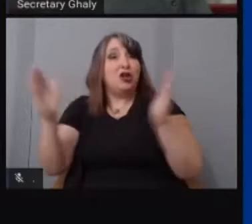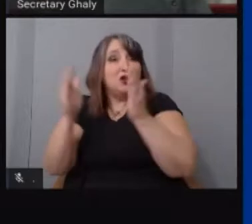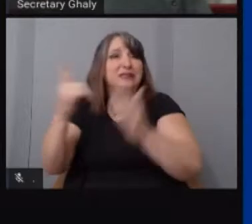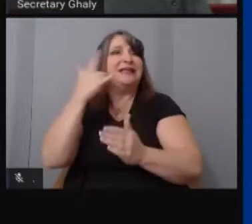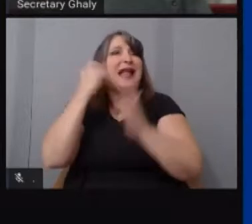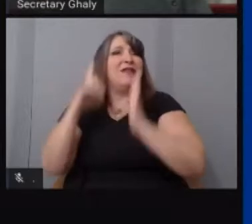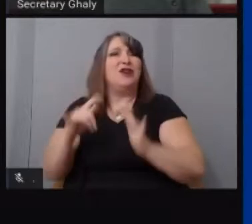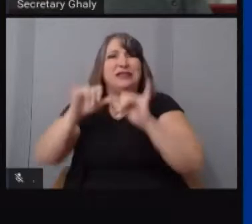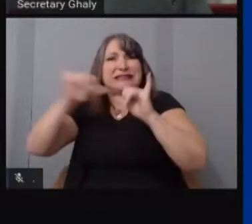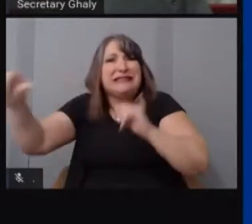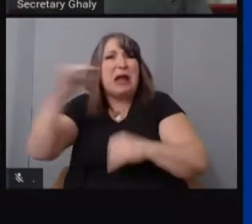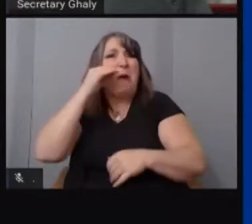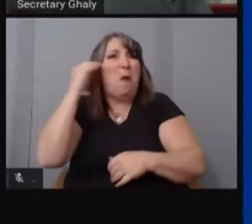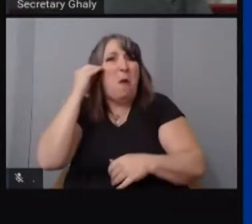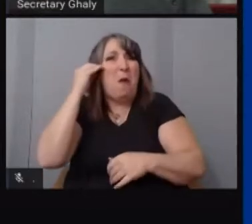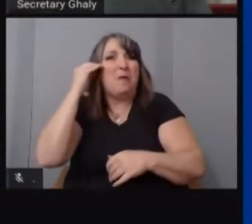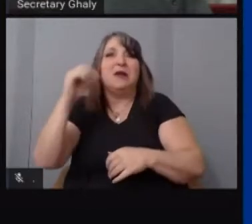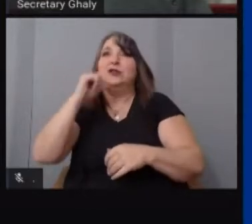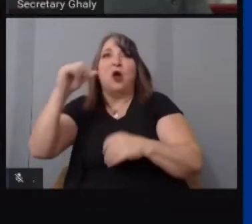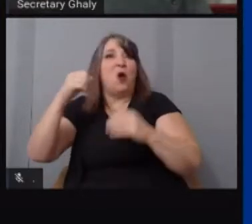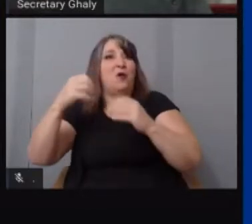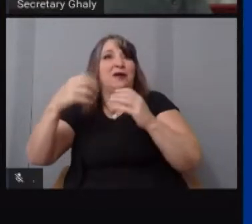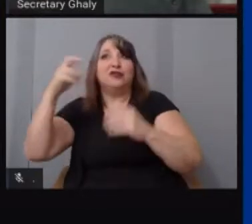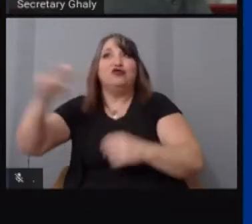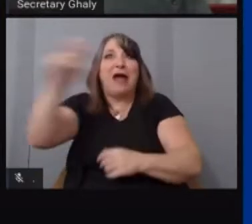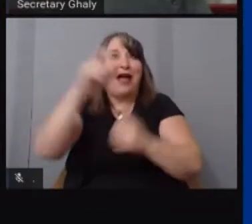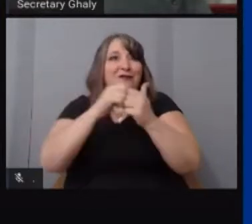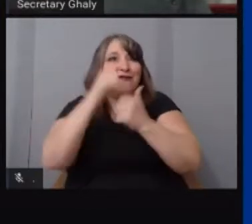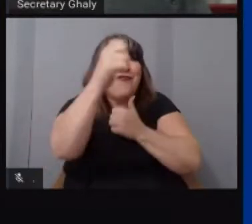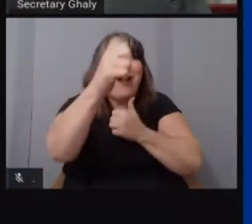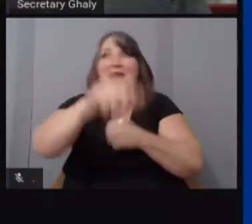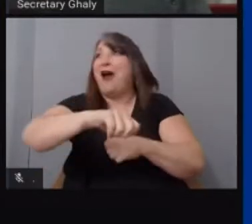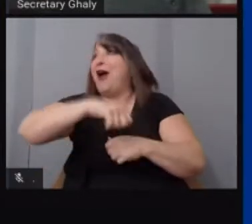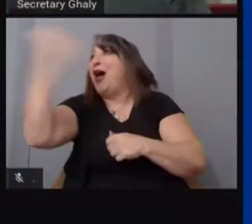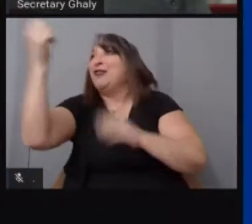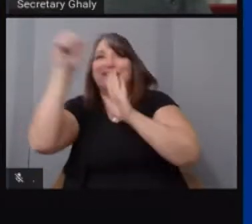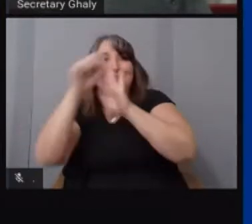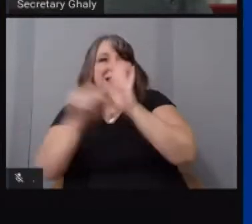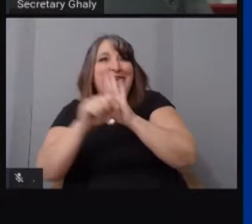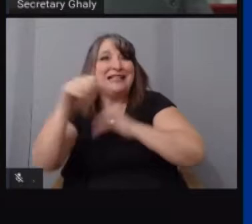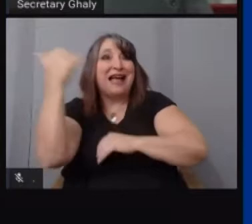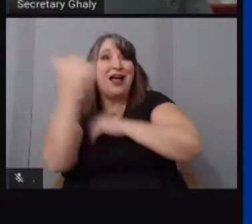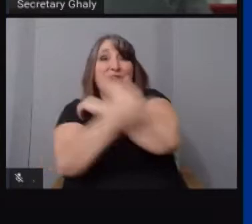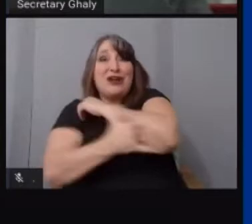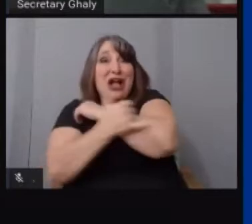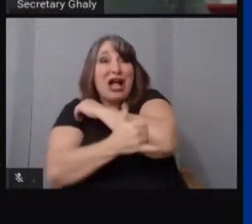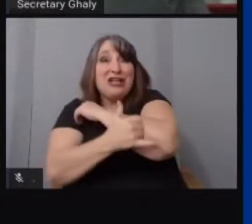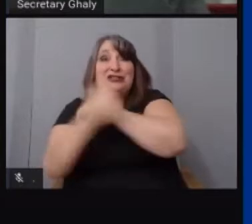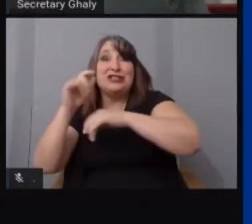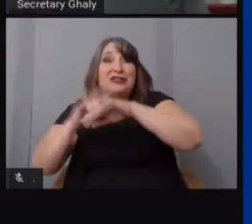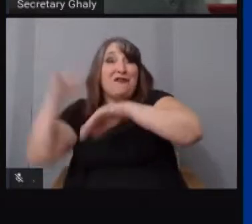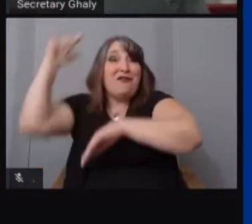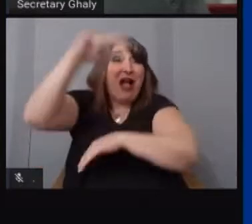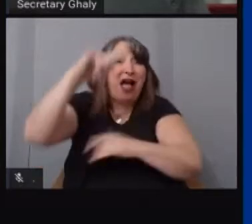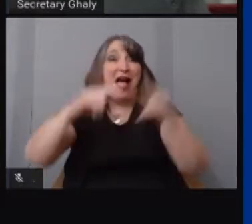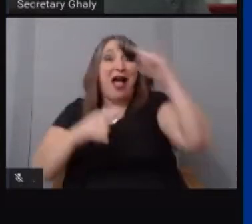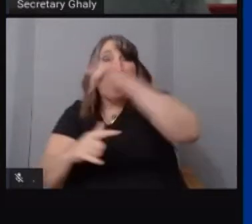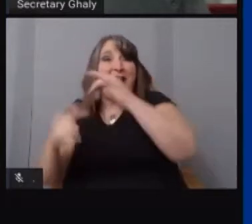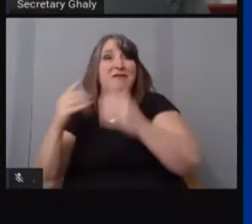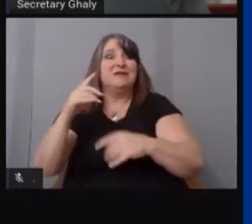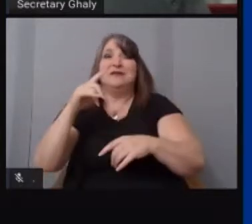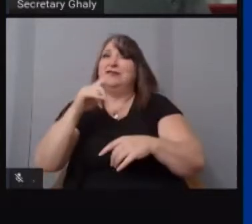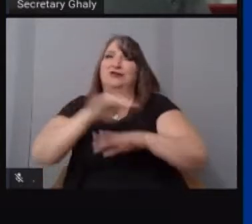to home, to avoid non-essential travel to other states, other countries, and frankly, across the state if